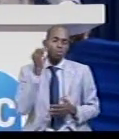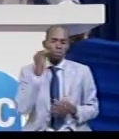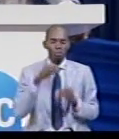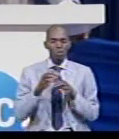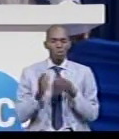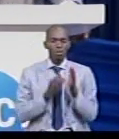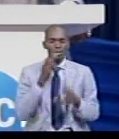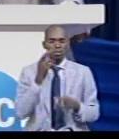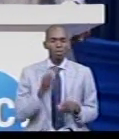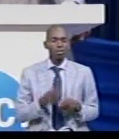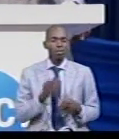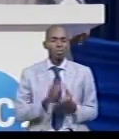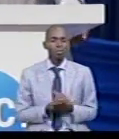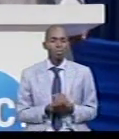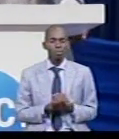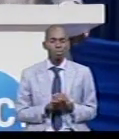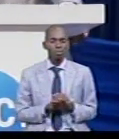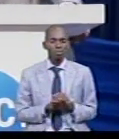name.